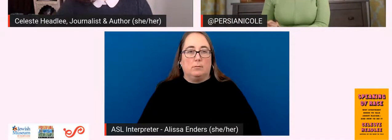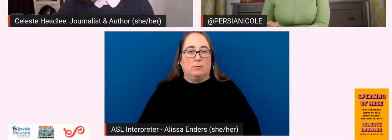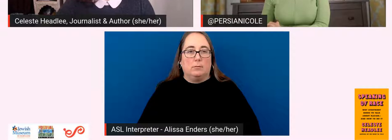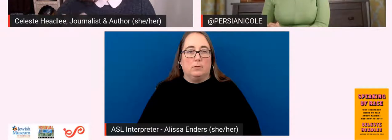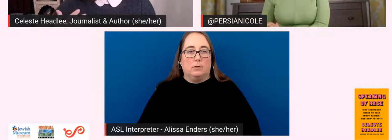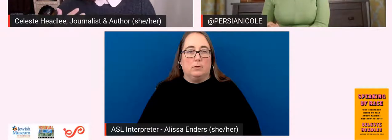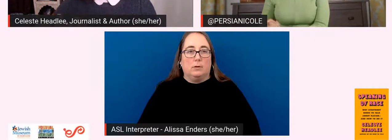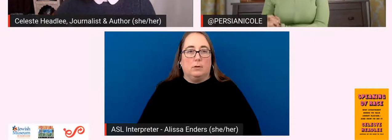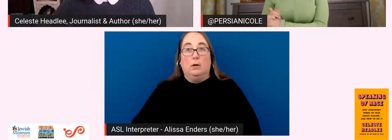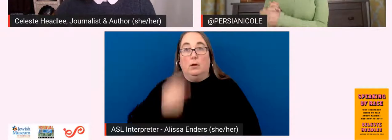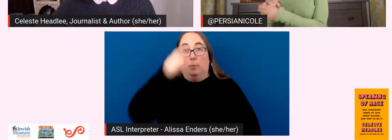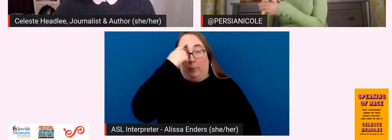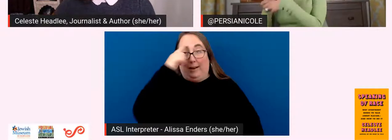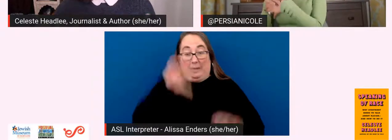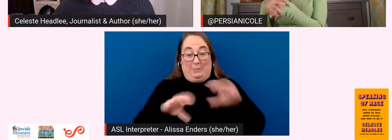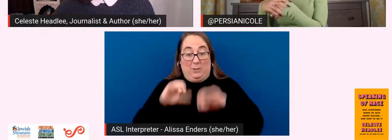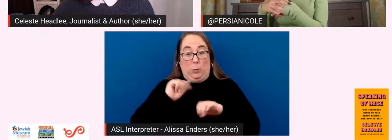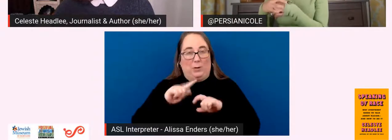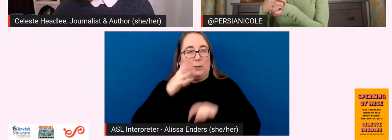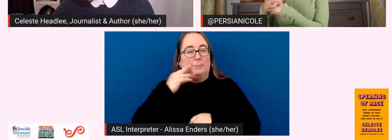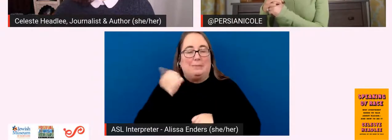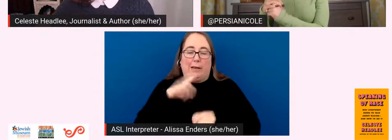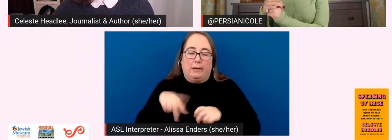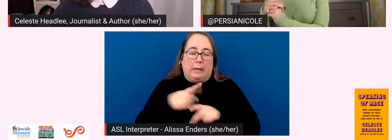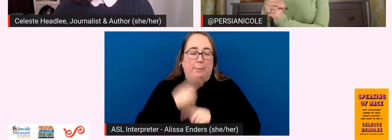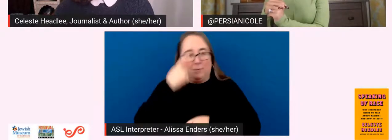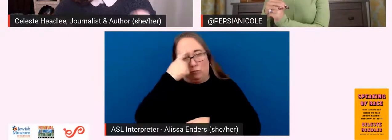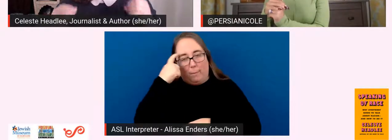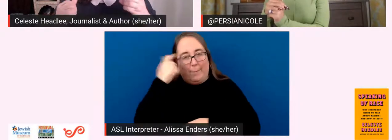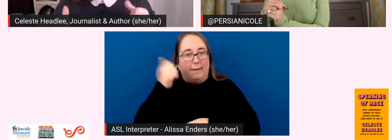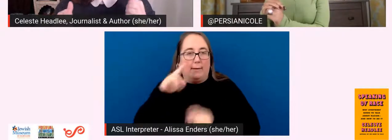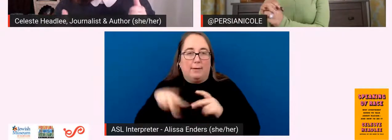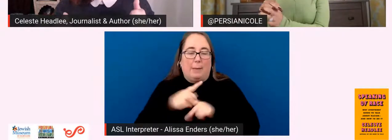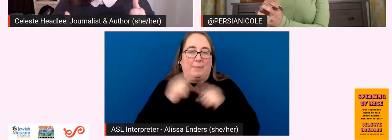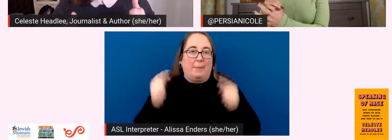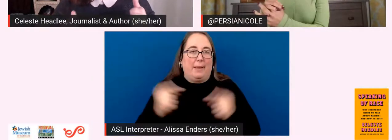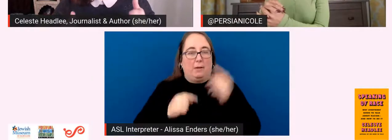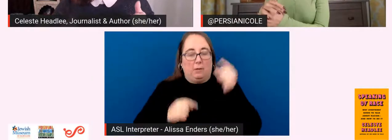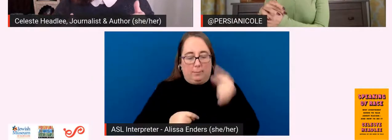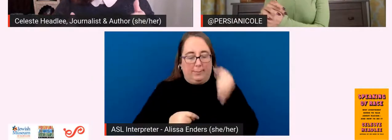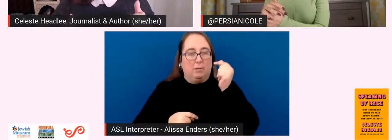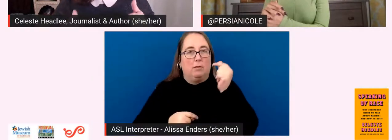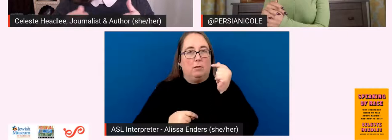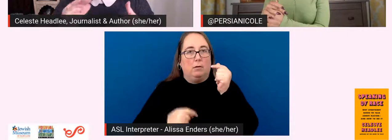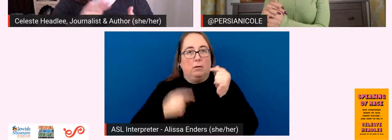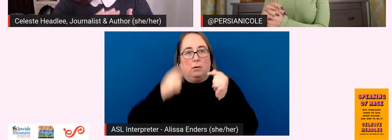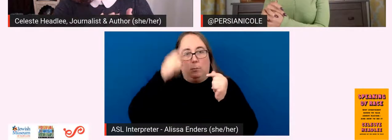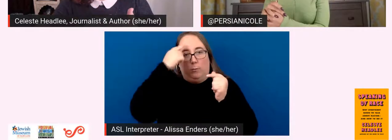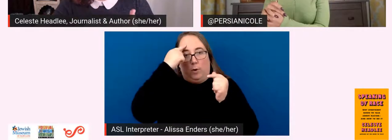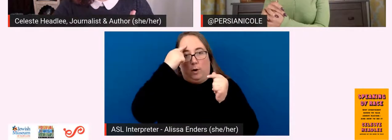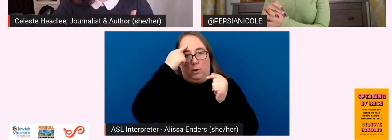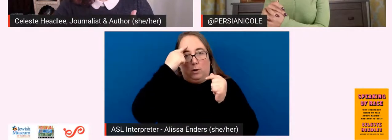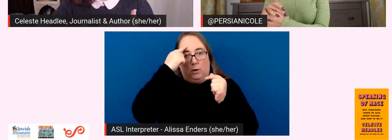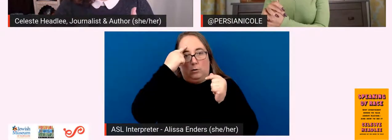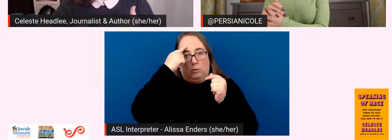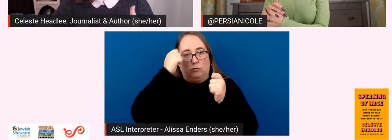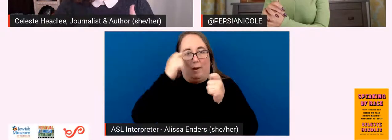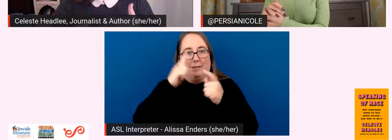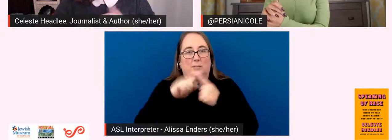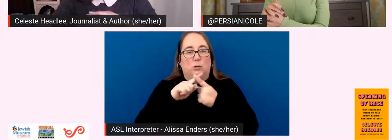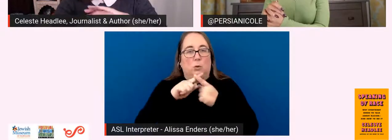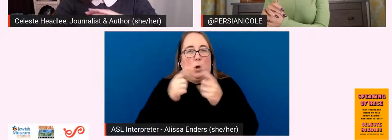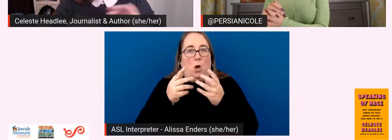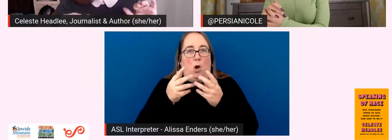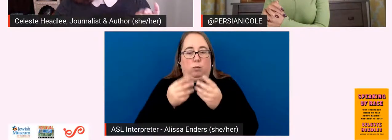you know, when you experience trauma of any kind of pain, immediately your brain gets to work on softening the memory of